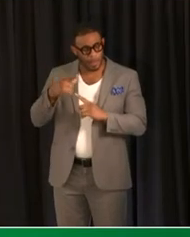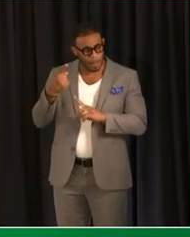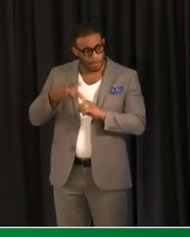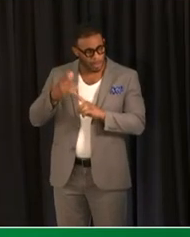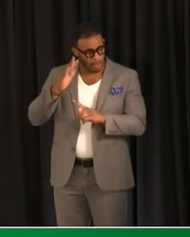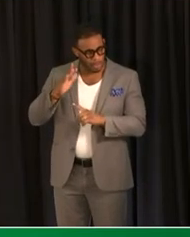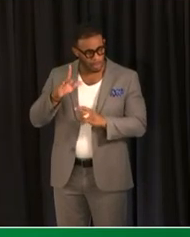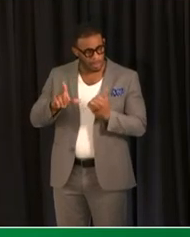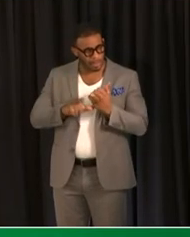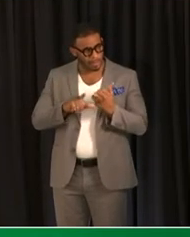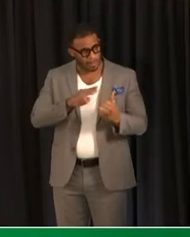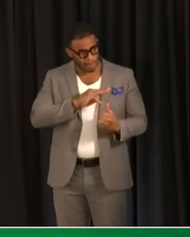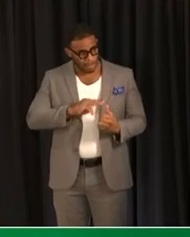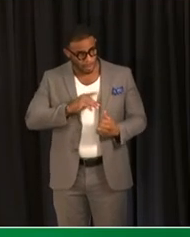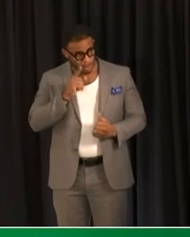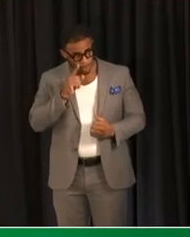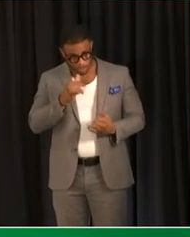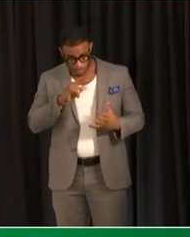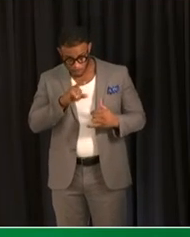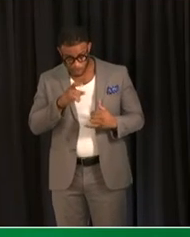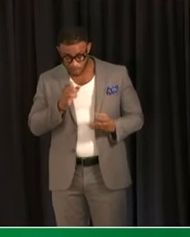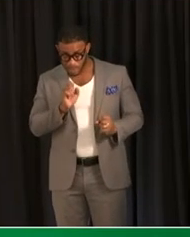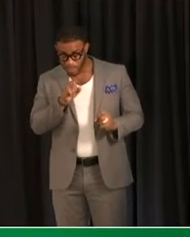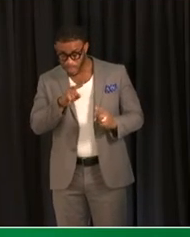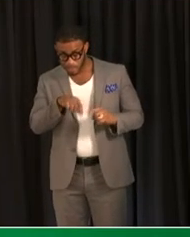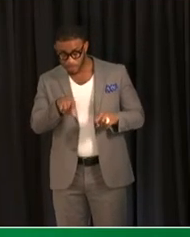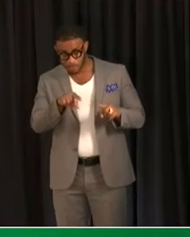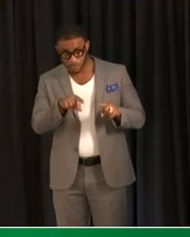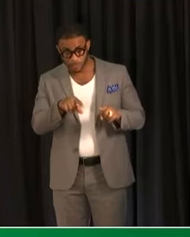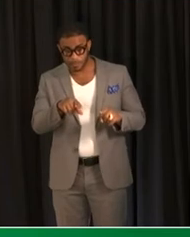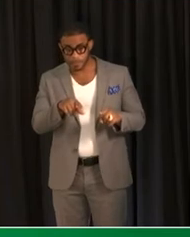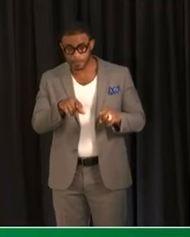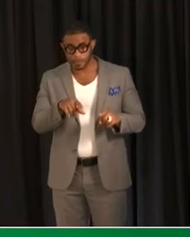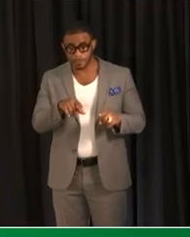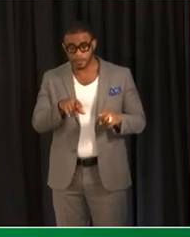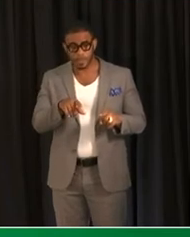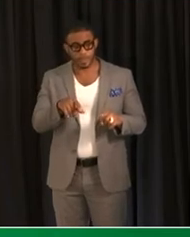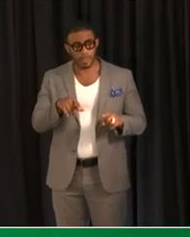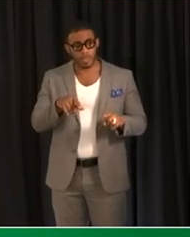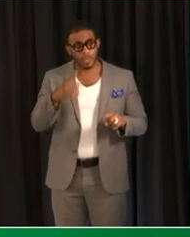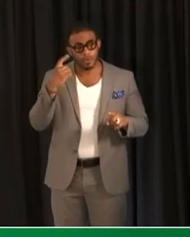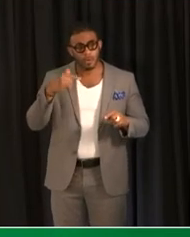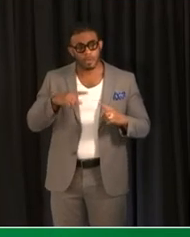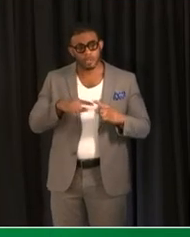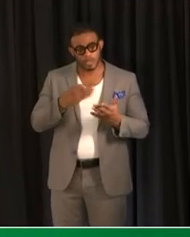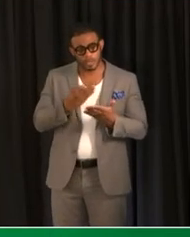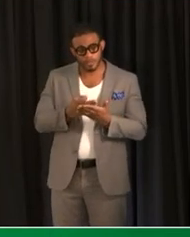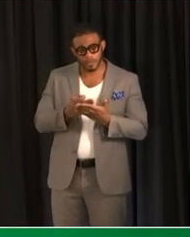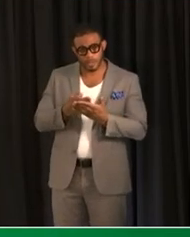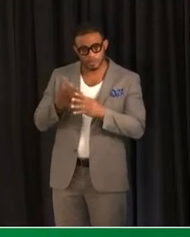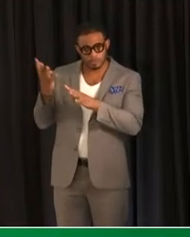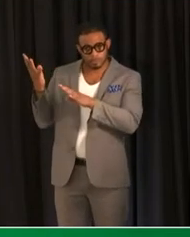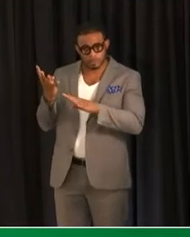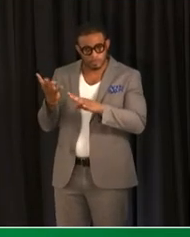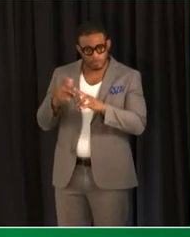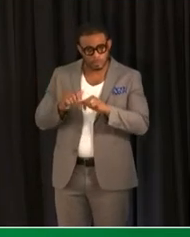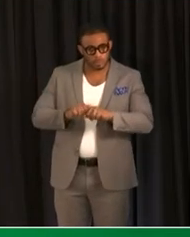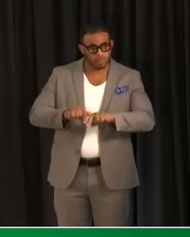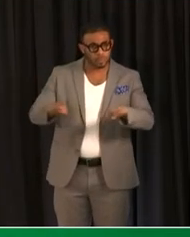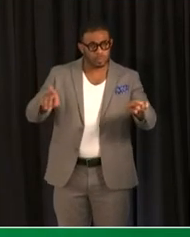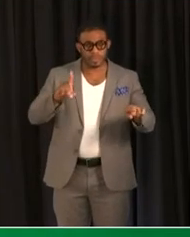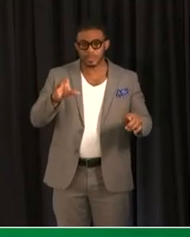about a month ago, Deputy Mayor, this question was asked of you. As far as the funds that have funneled down